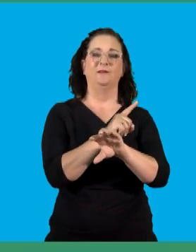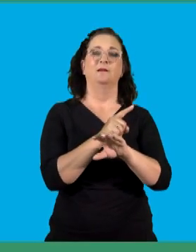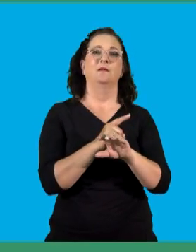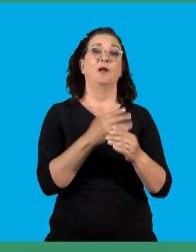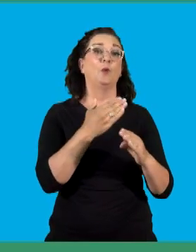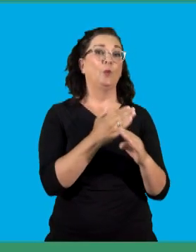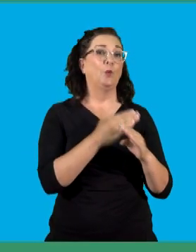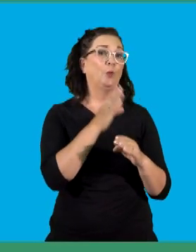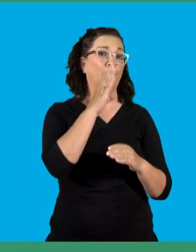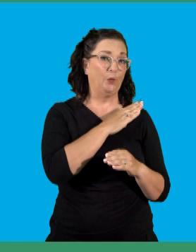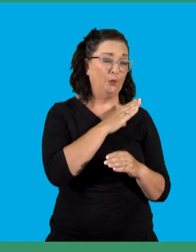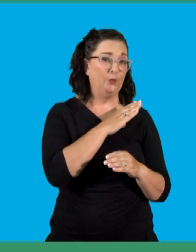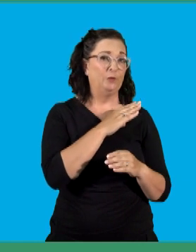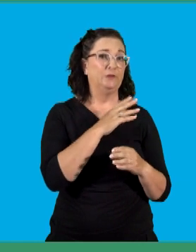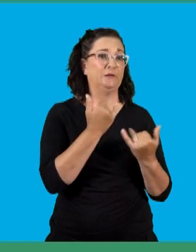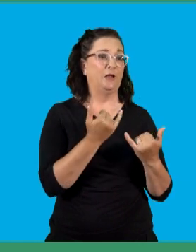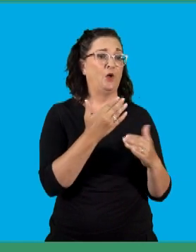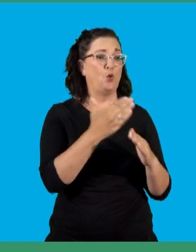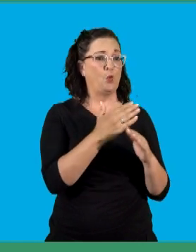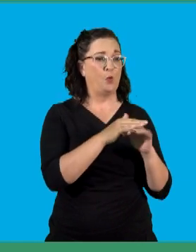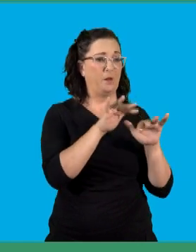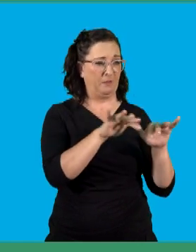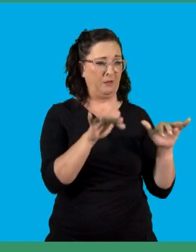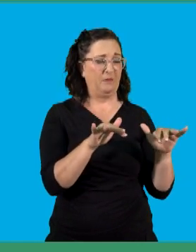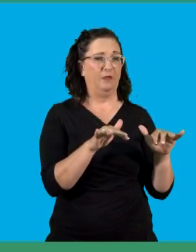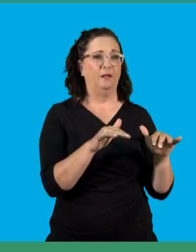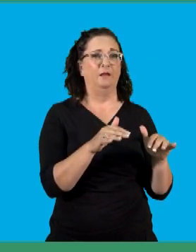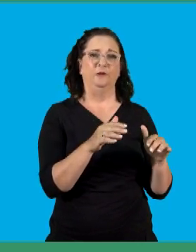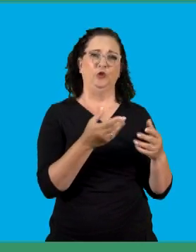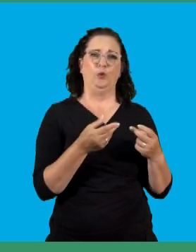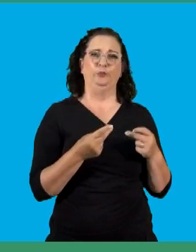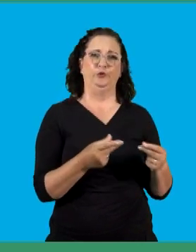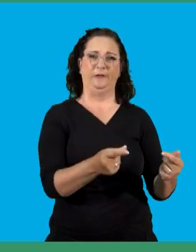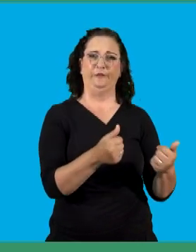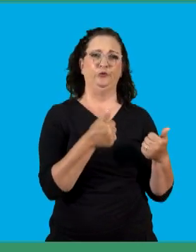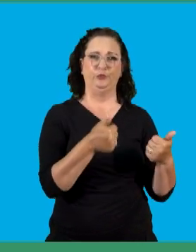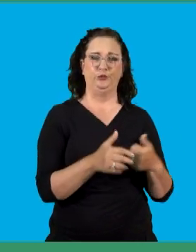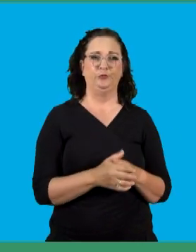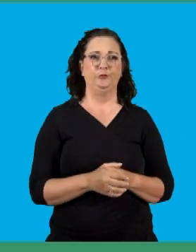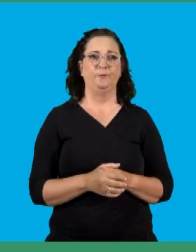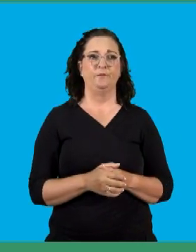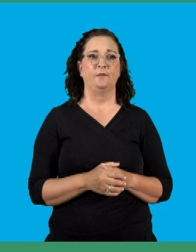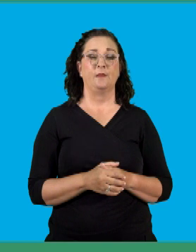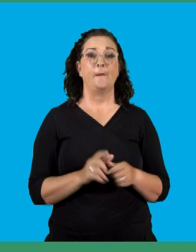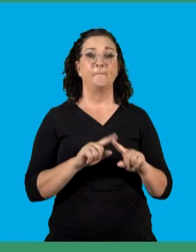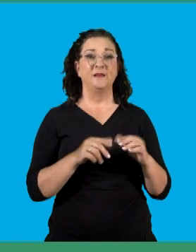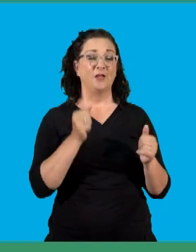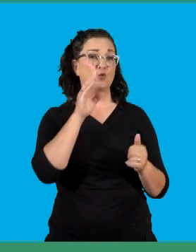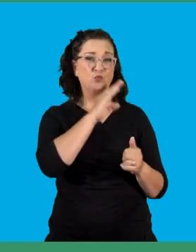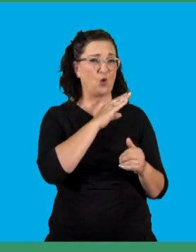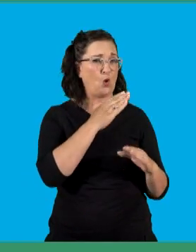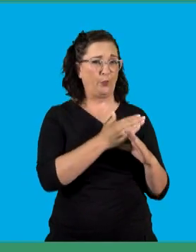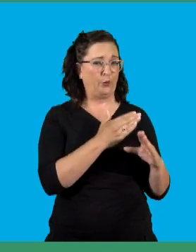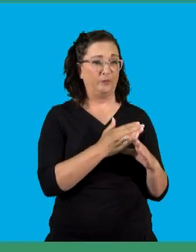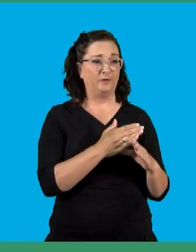unemployment and unproductive workforce. The meaning of unemployment. Unemployment is the condition where people want